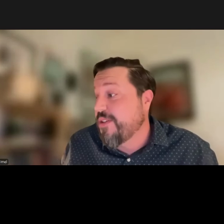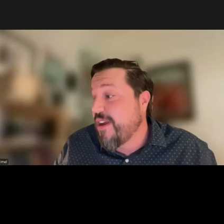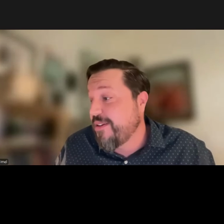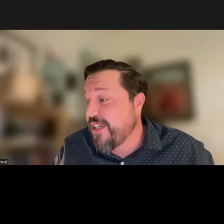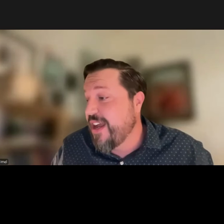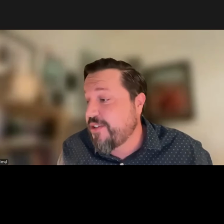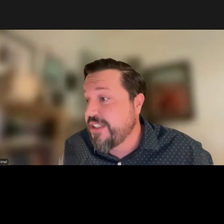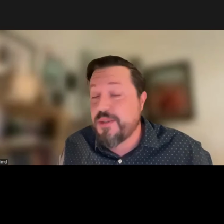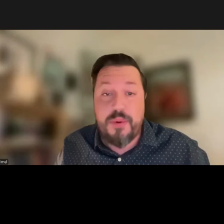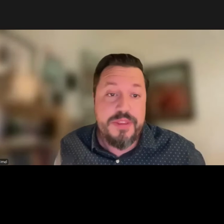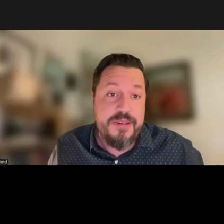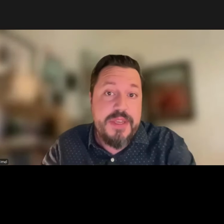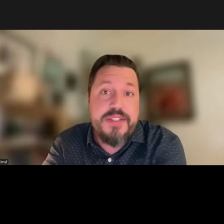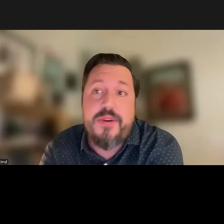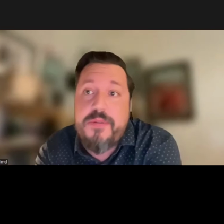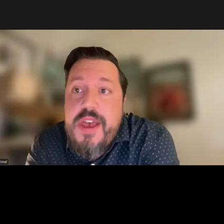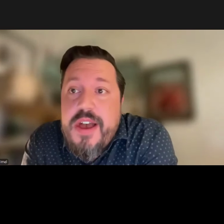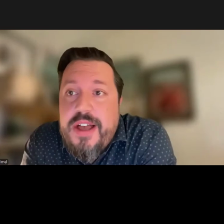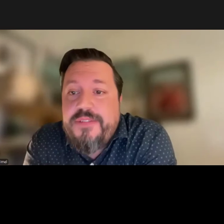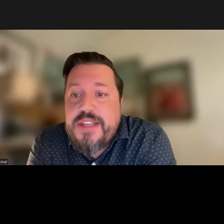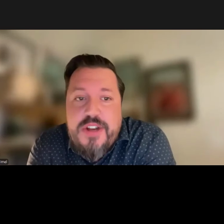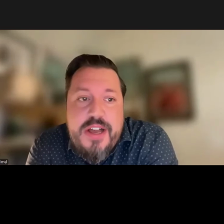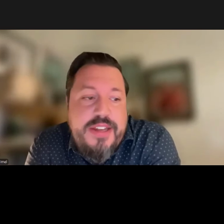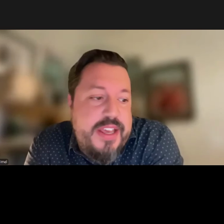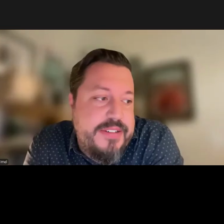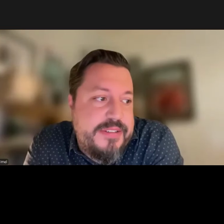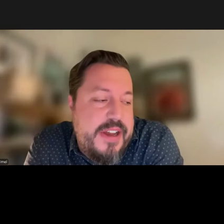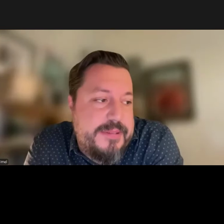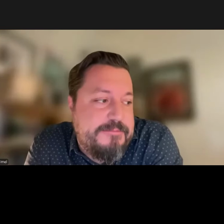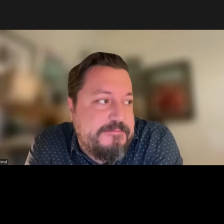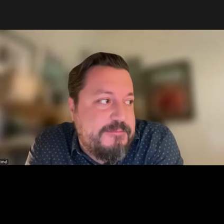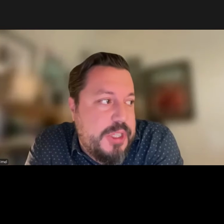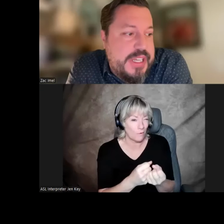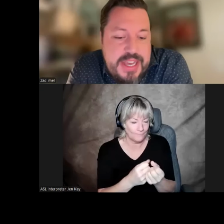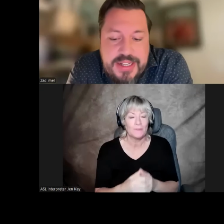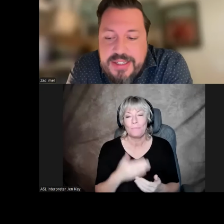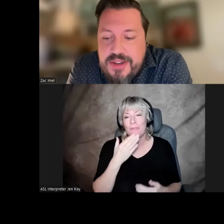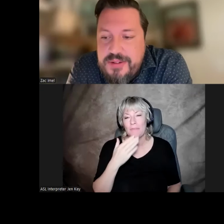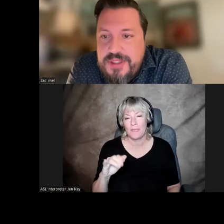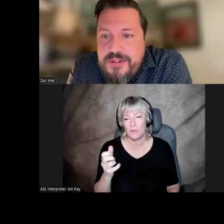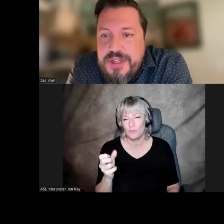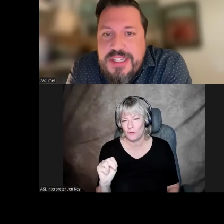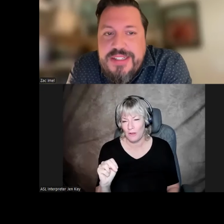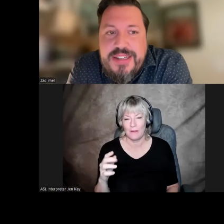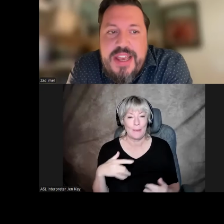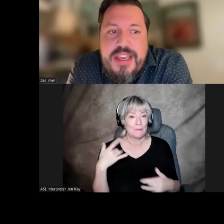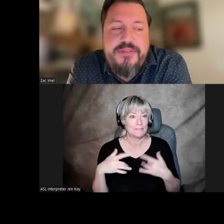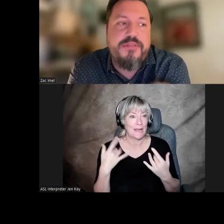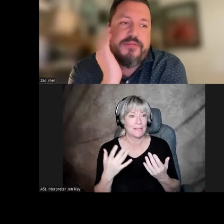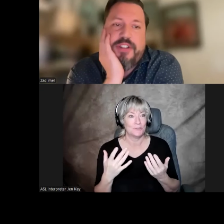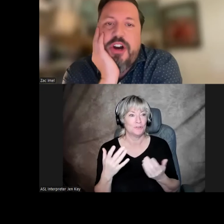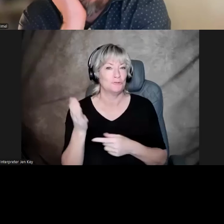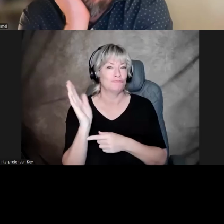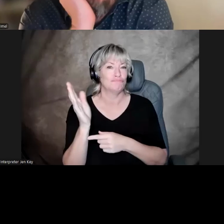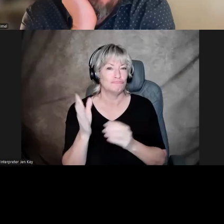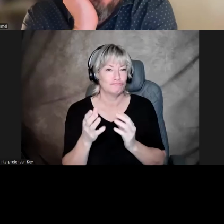hope is, right, that we can actually support them. And so thanks, John, and really excited to talk with everybody today. And if